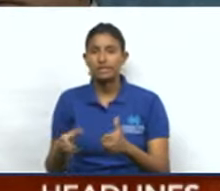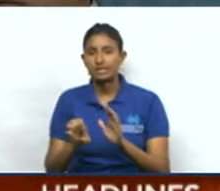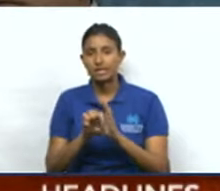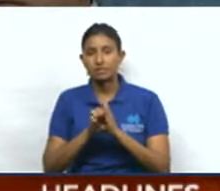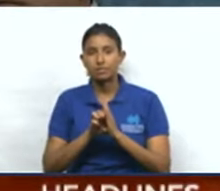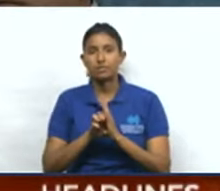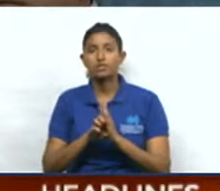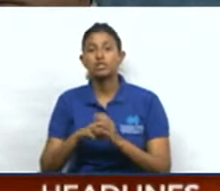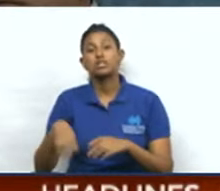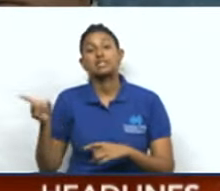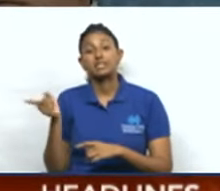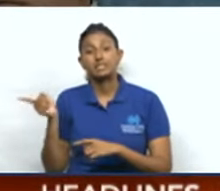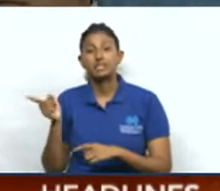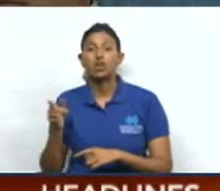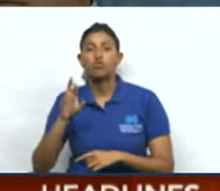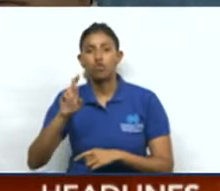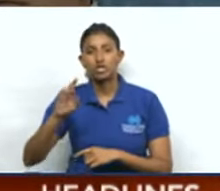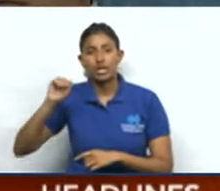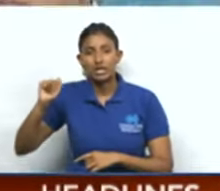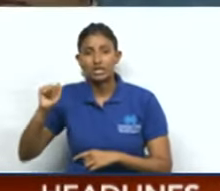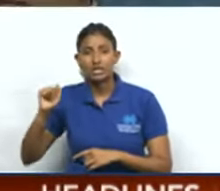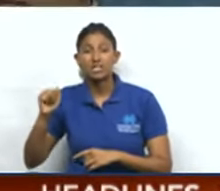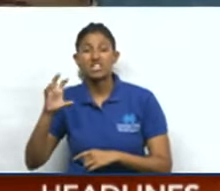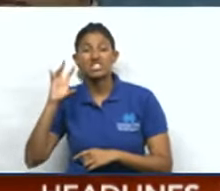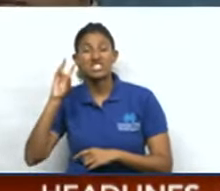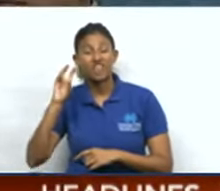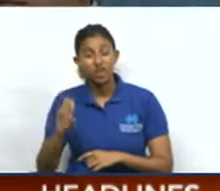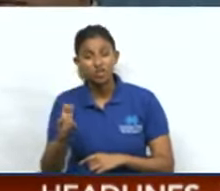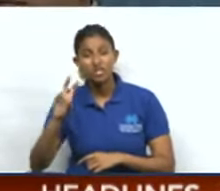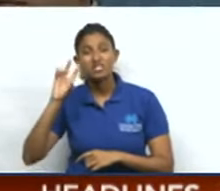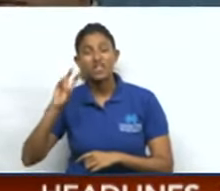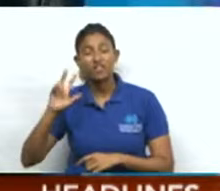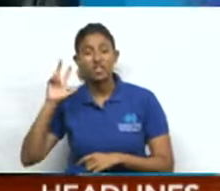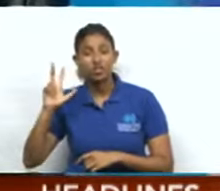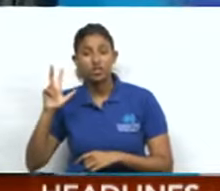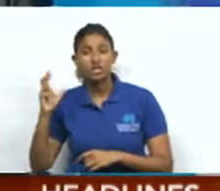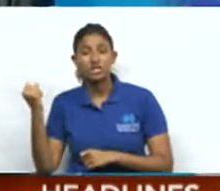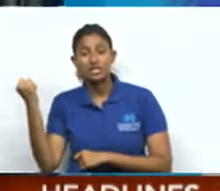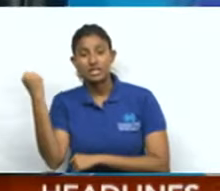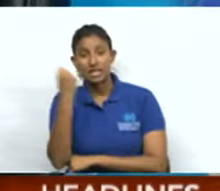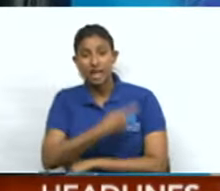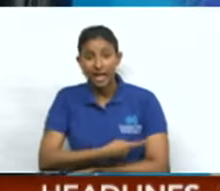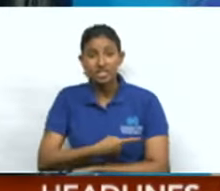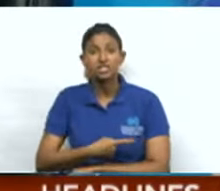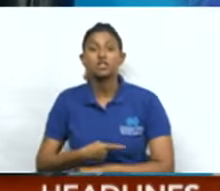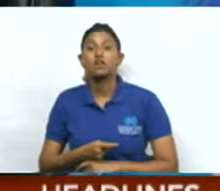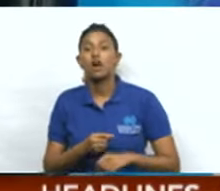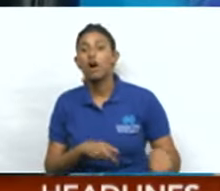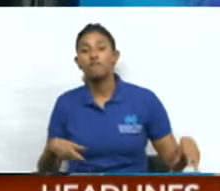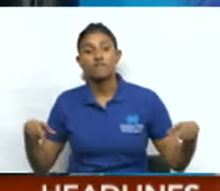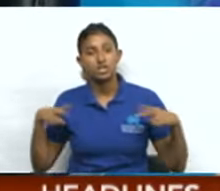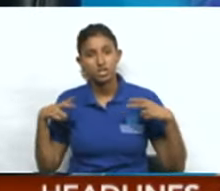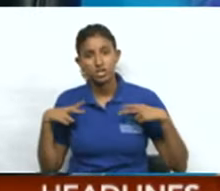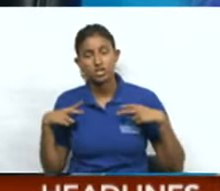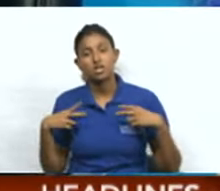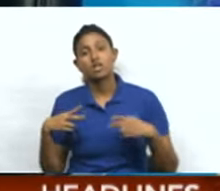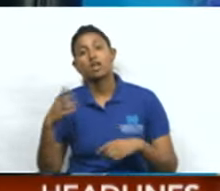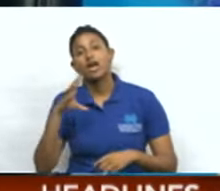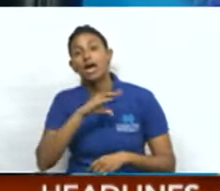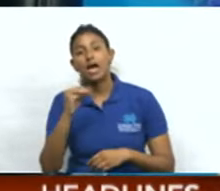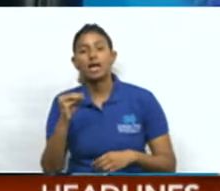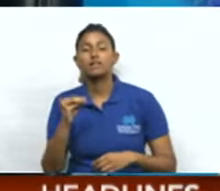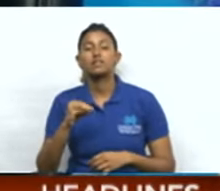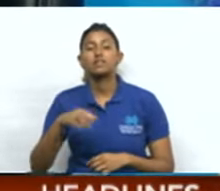Alexander, who was sent on 773 days leave, inclusive of 561 vacation days.